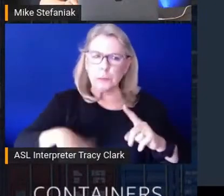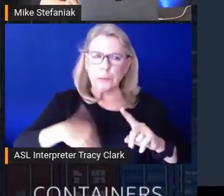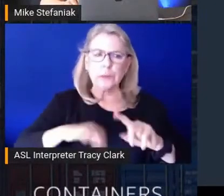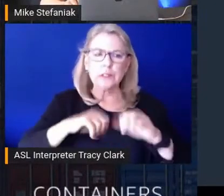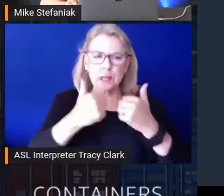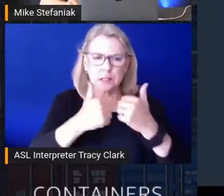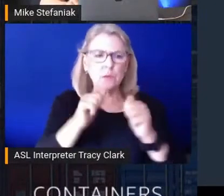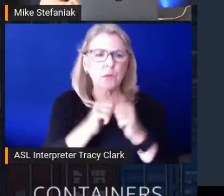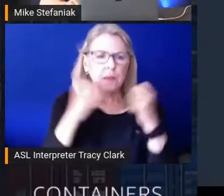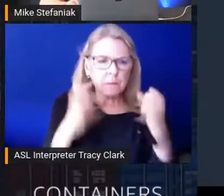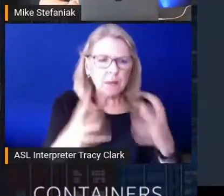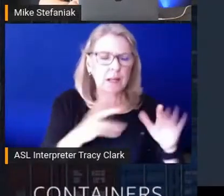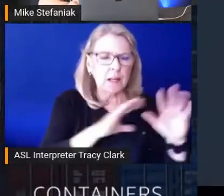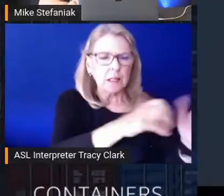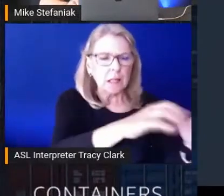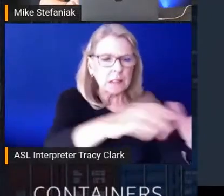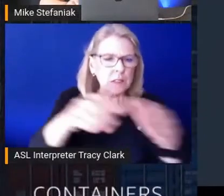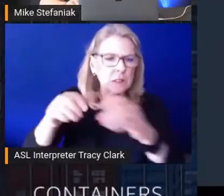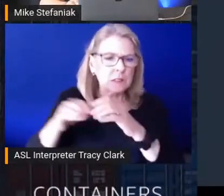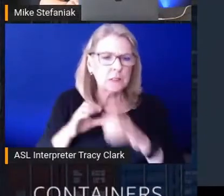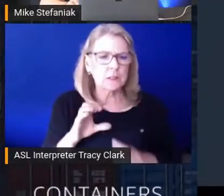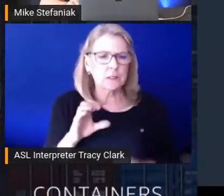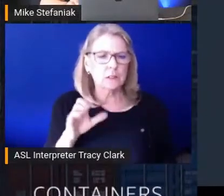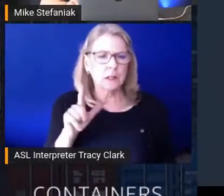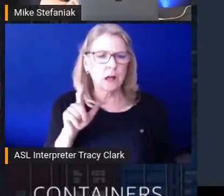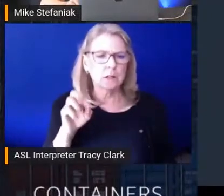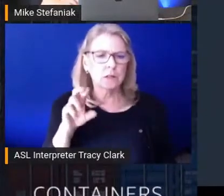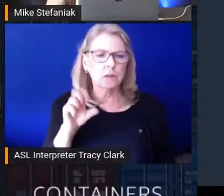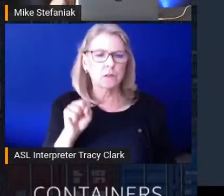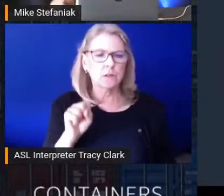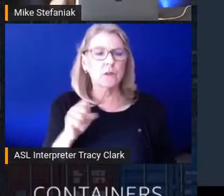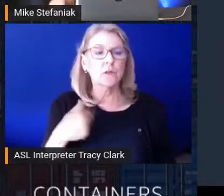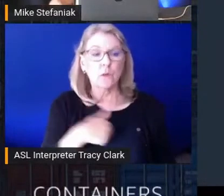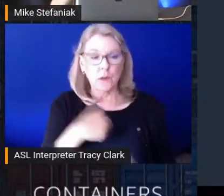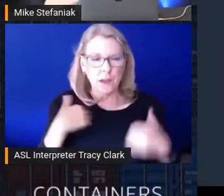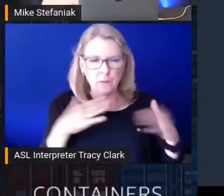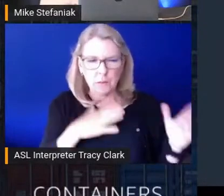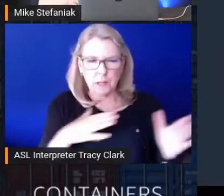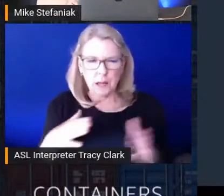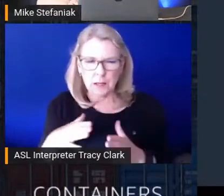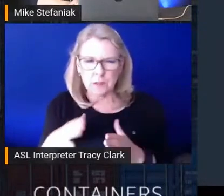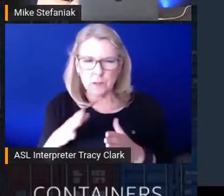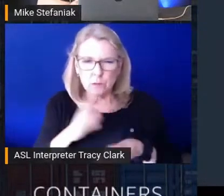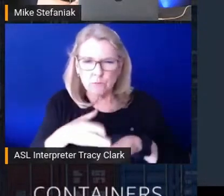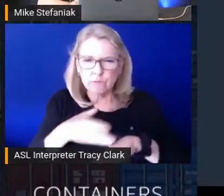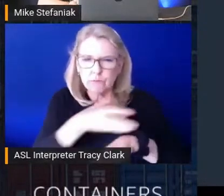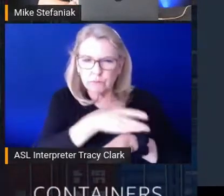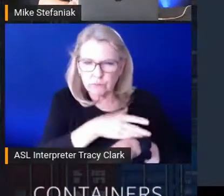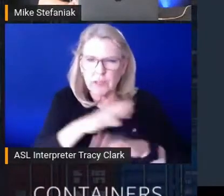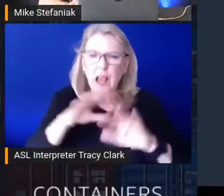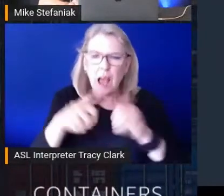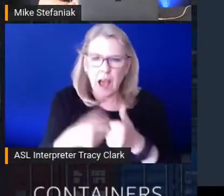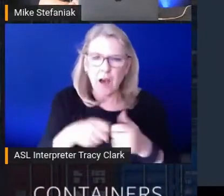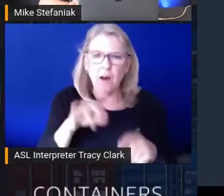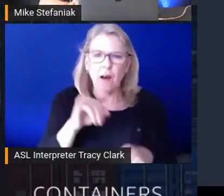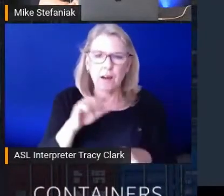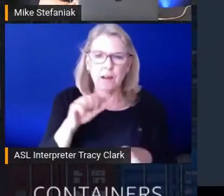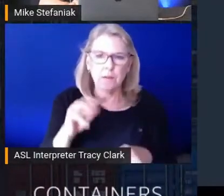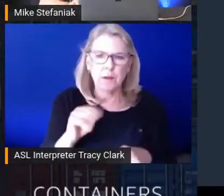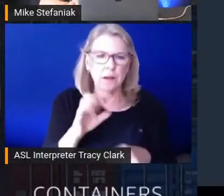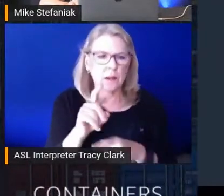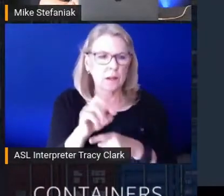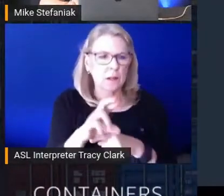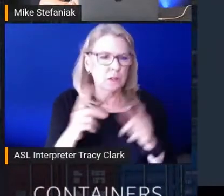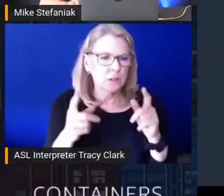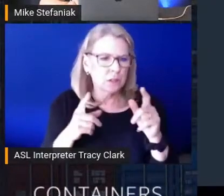have plans to update how IAM rules for service accounts works to change the credential vending model to make it work across easier